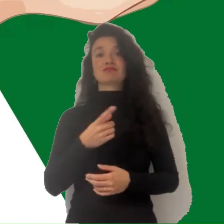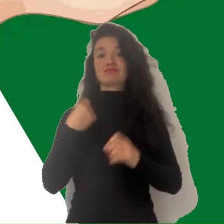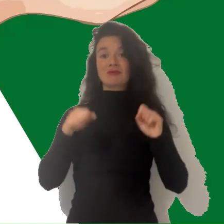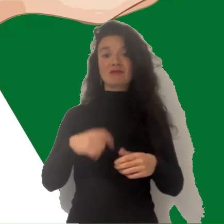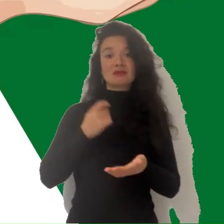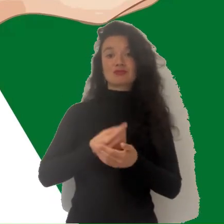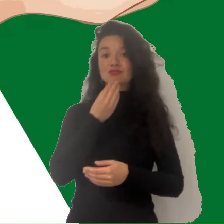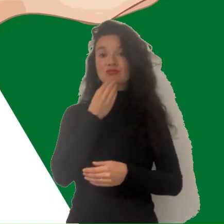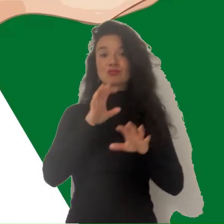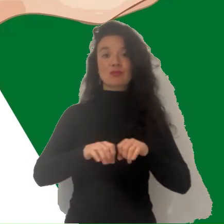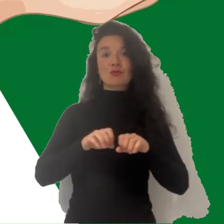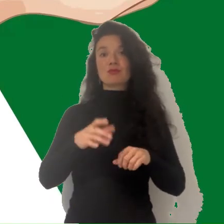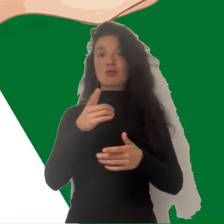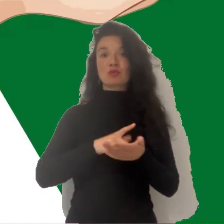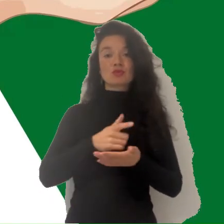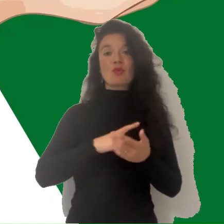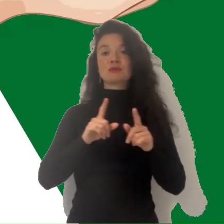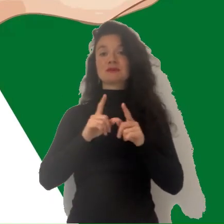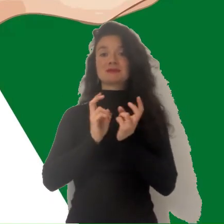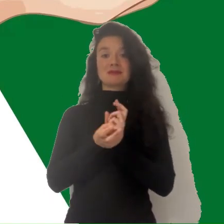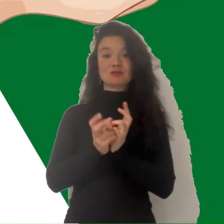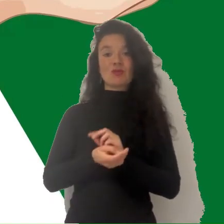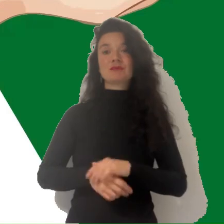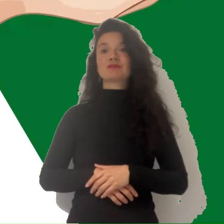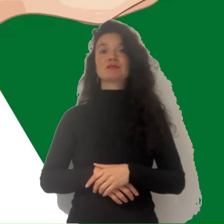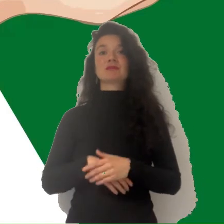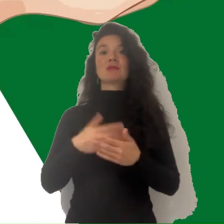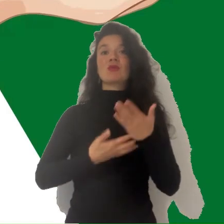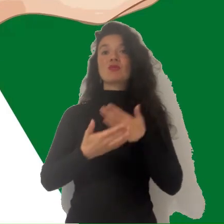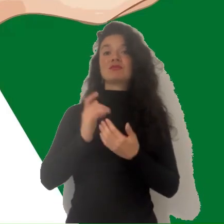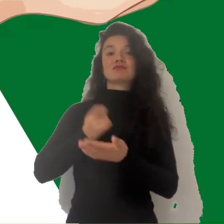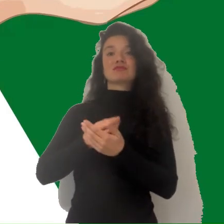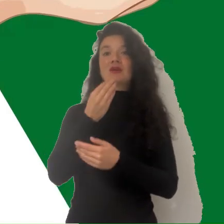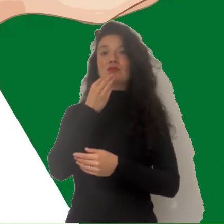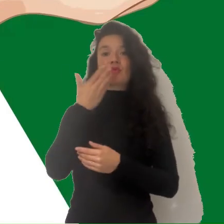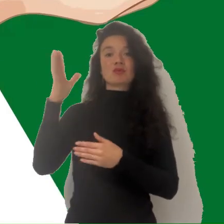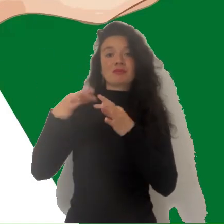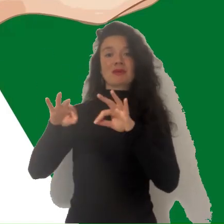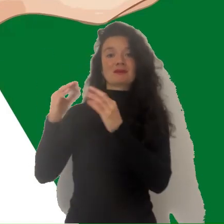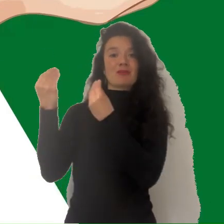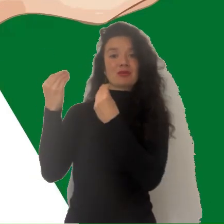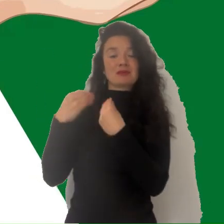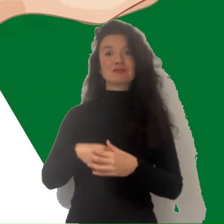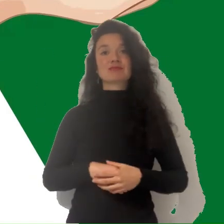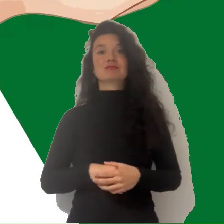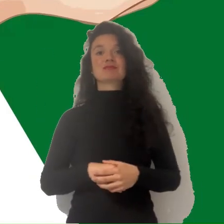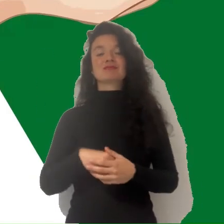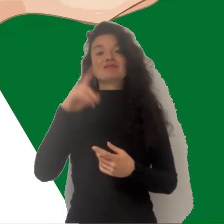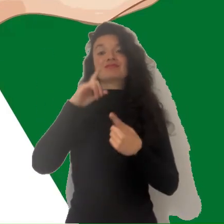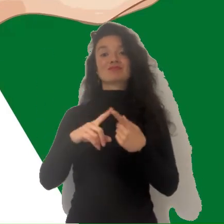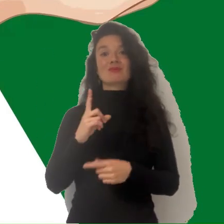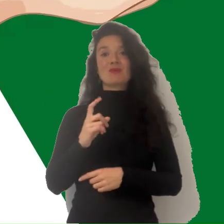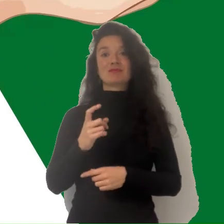can reduce single-use plastic. We can reuse some of our items rather than buying new. We can